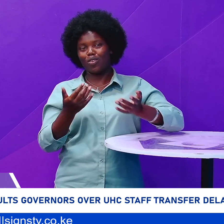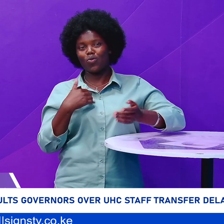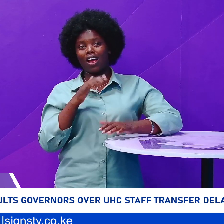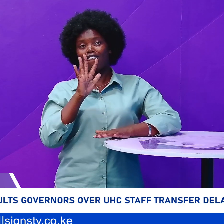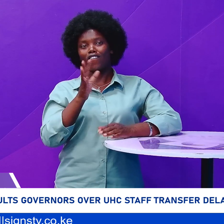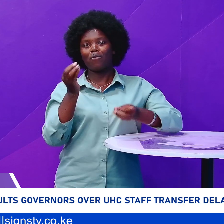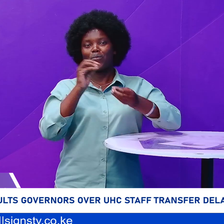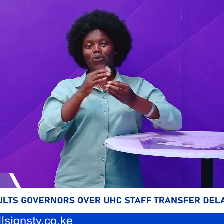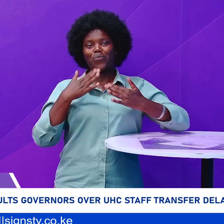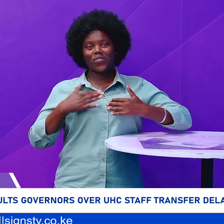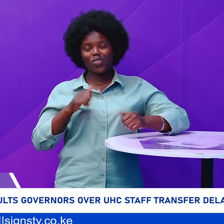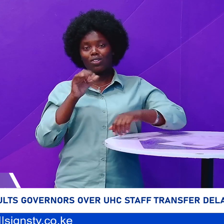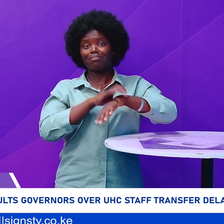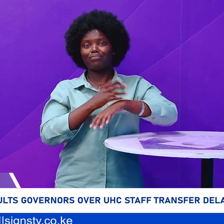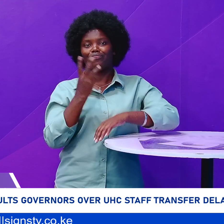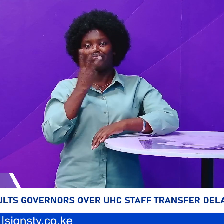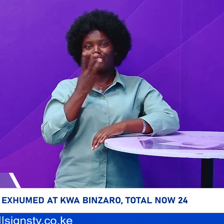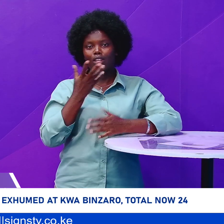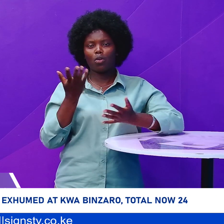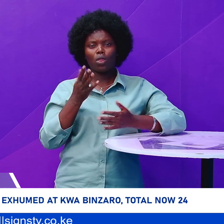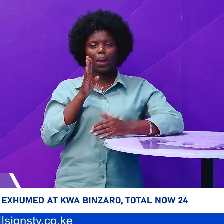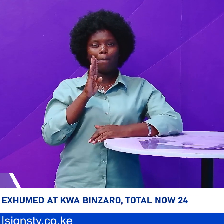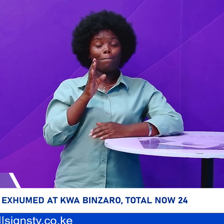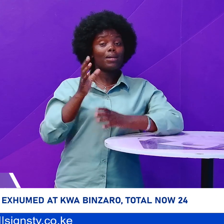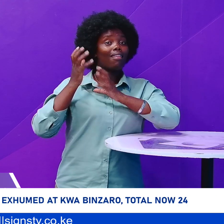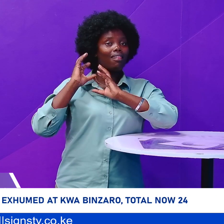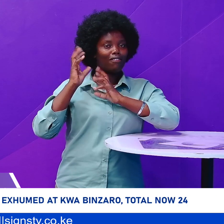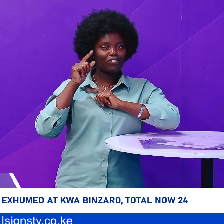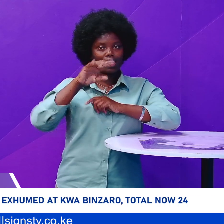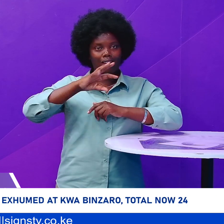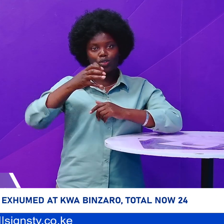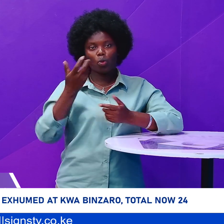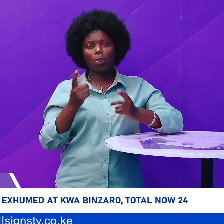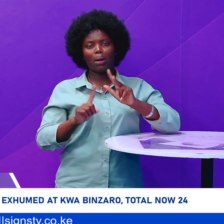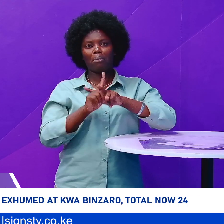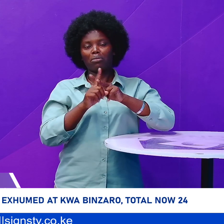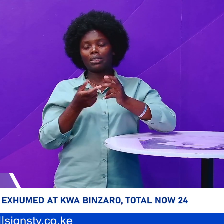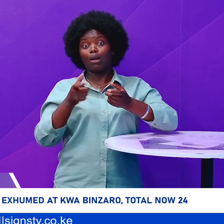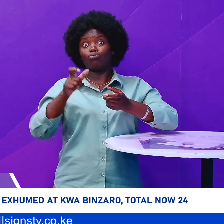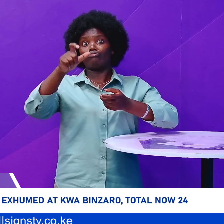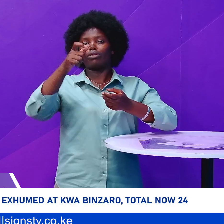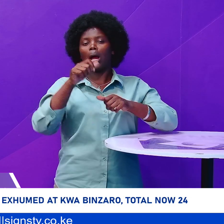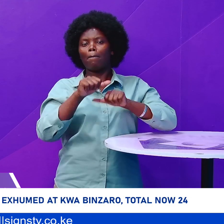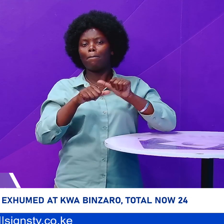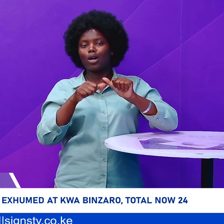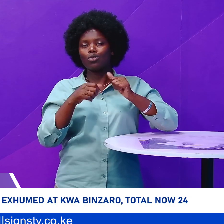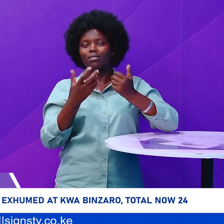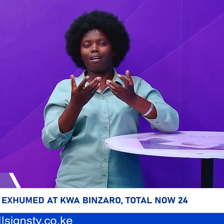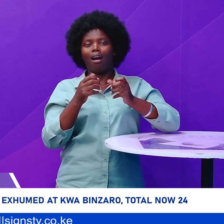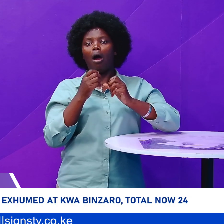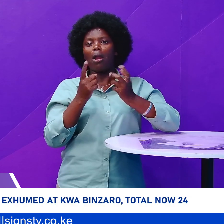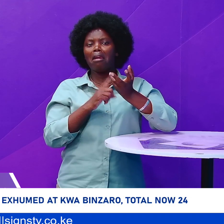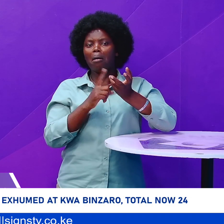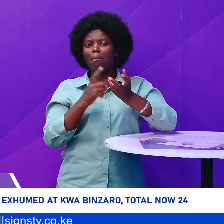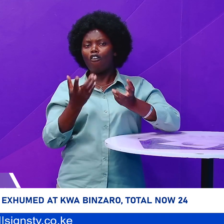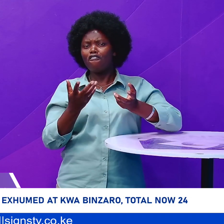On to our next news. 5 more bodies were exhumed on Wednesday at Kwabinzaro in Kilifi